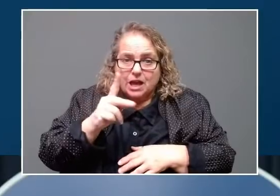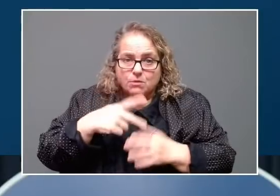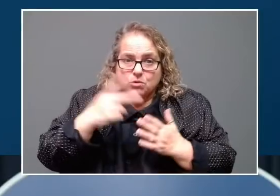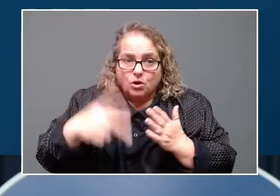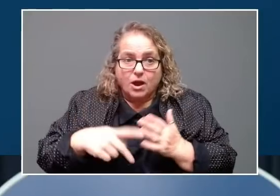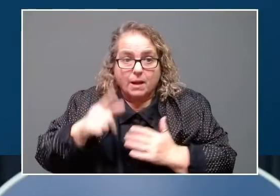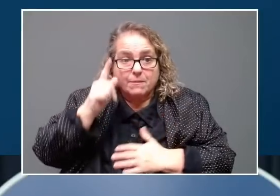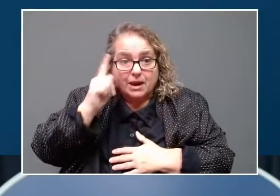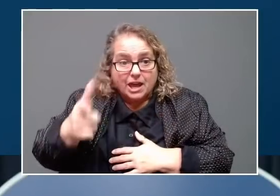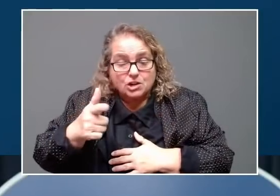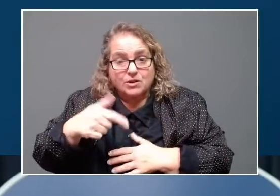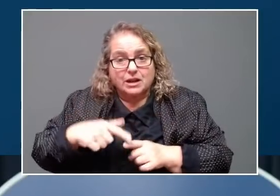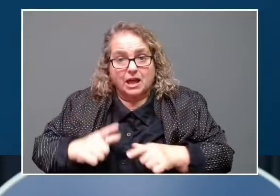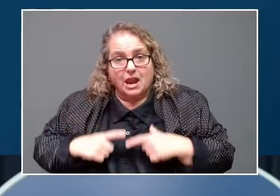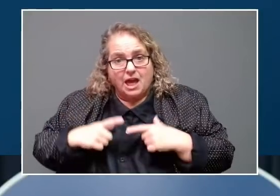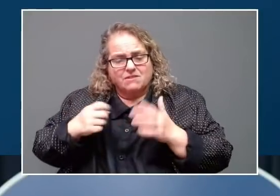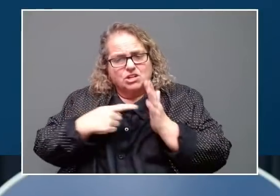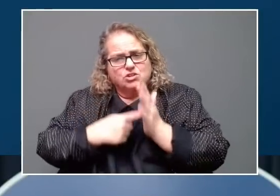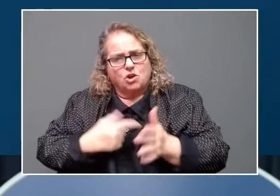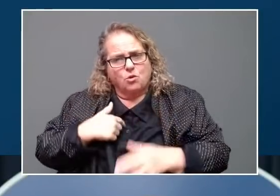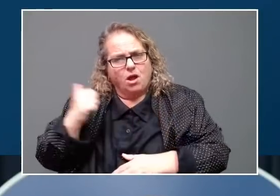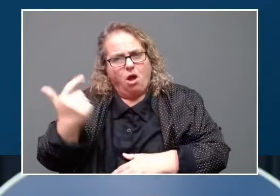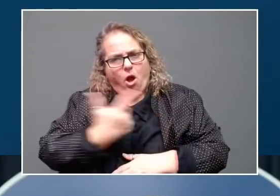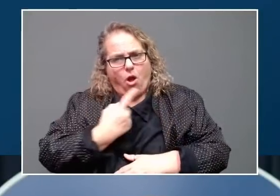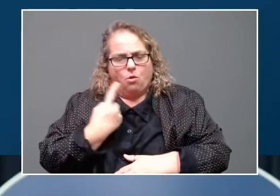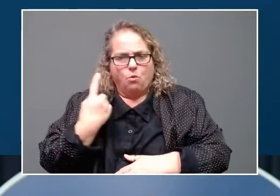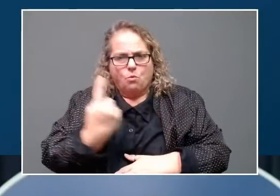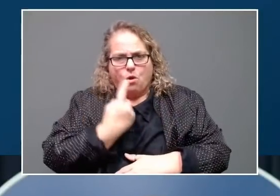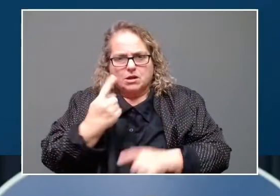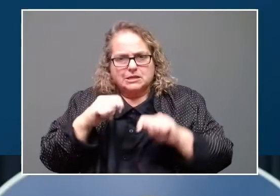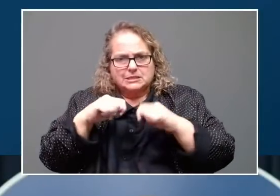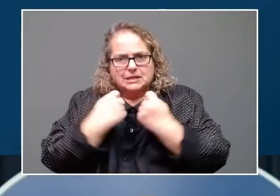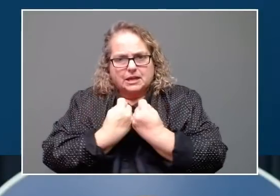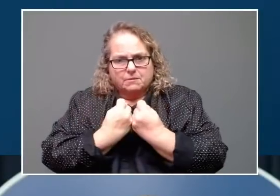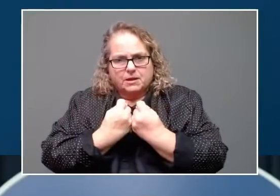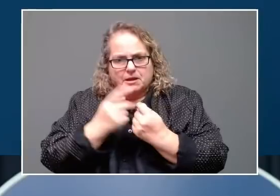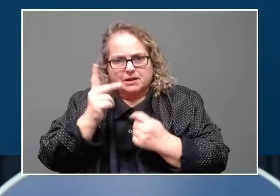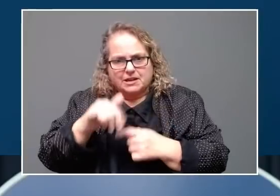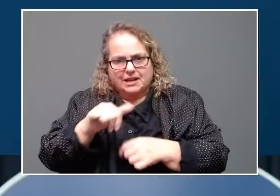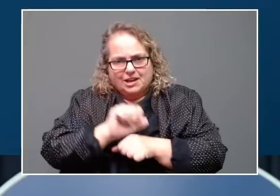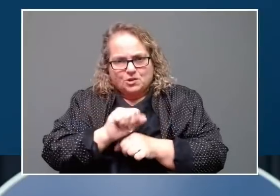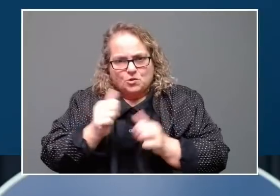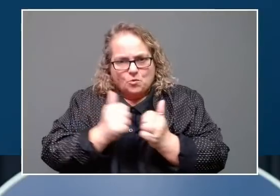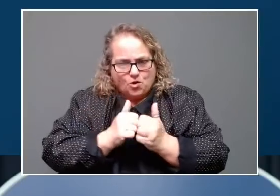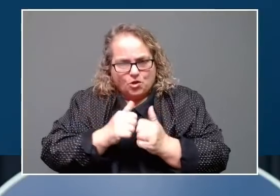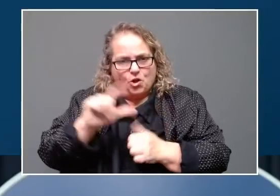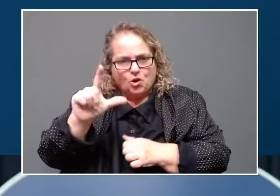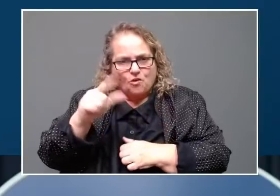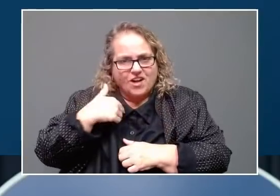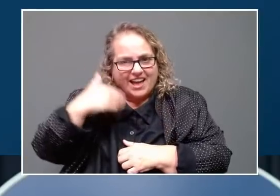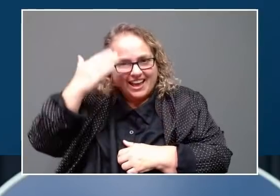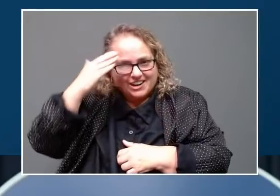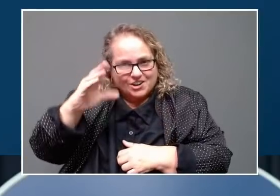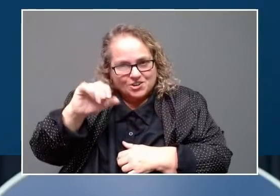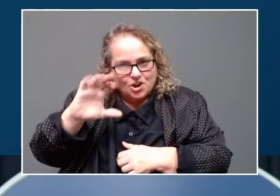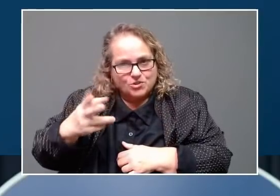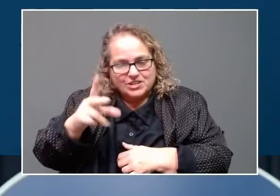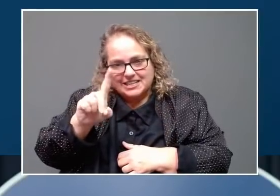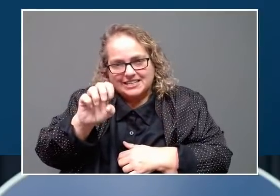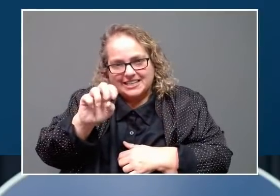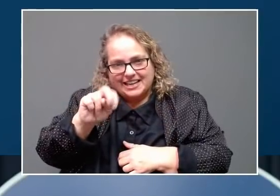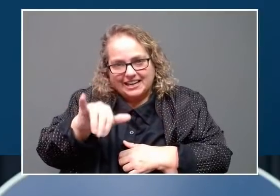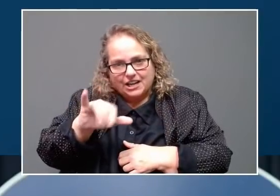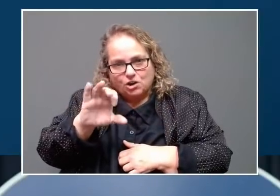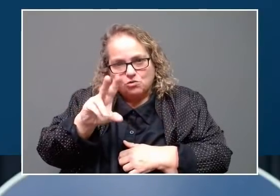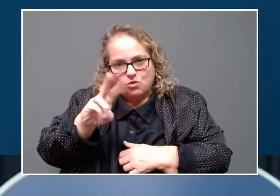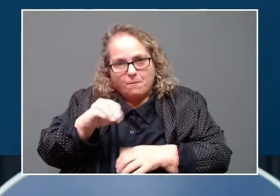all one Team Kentucky. He worked with his former rival, Louisville head coach Denny Crum, on a radio sports show for more